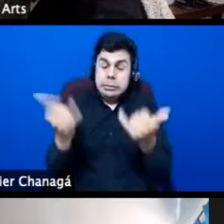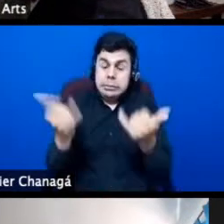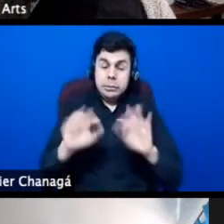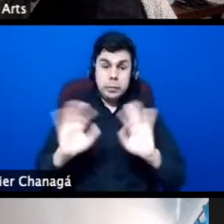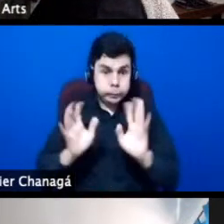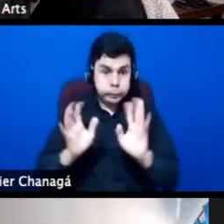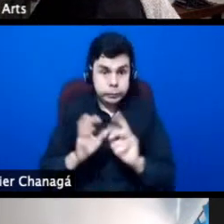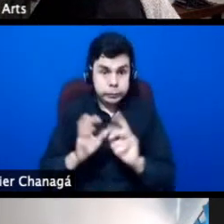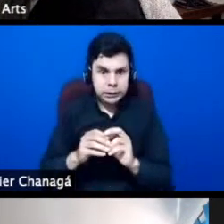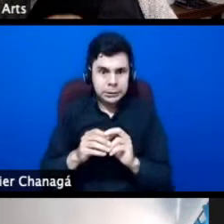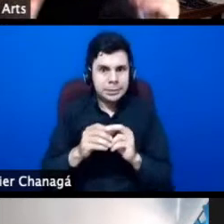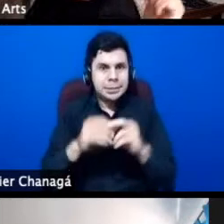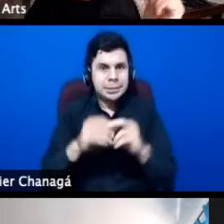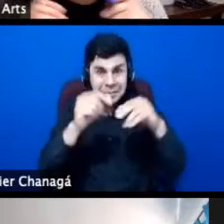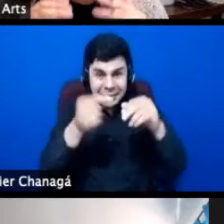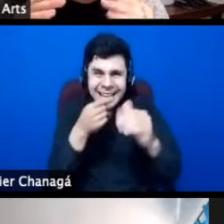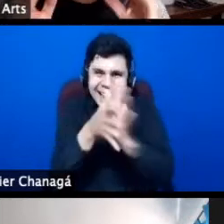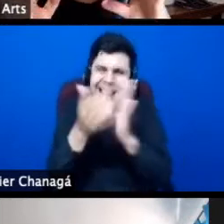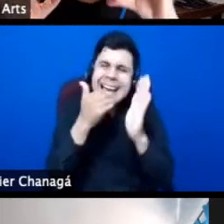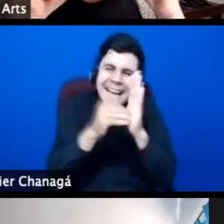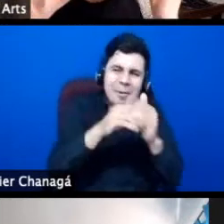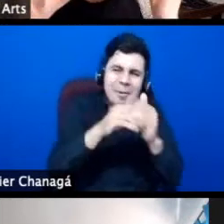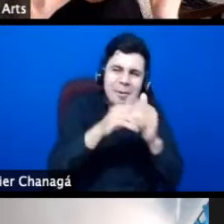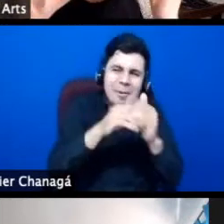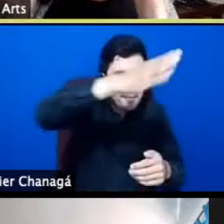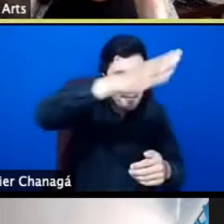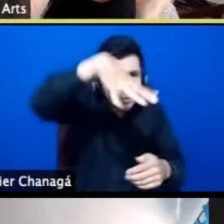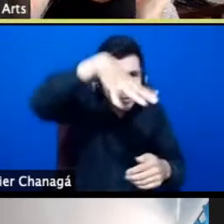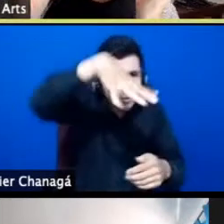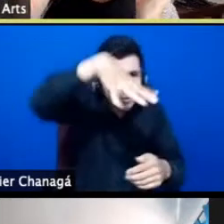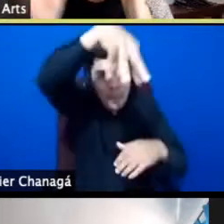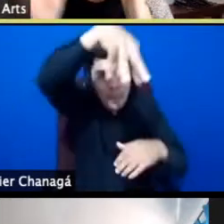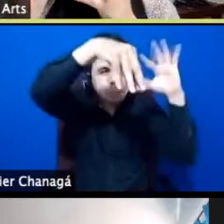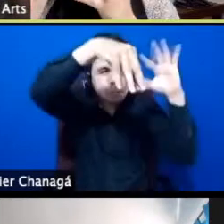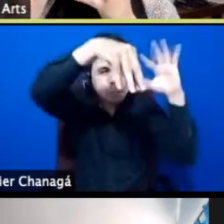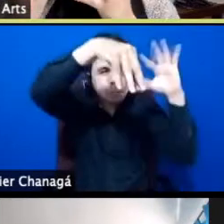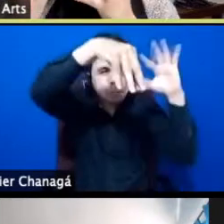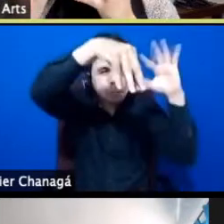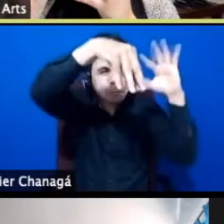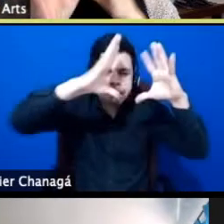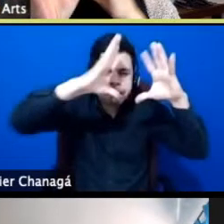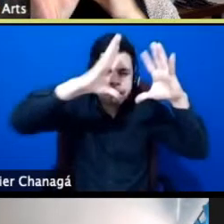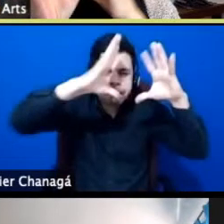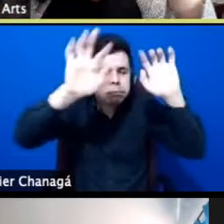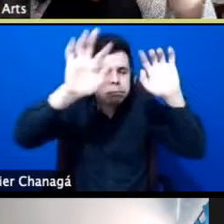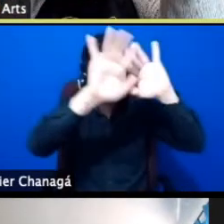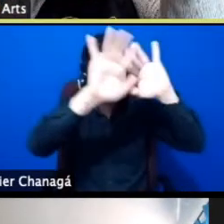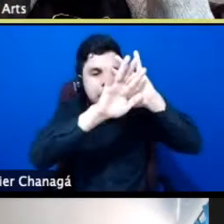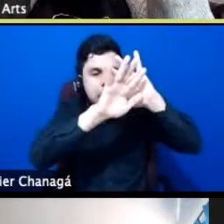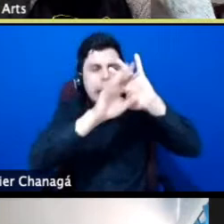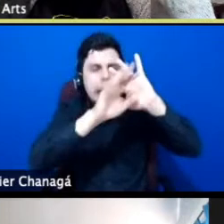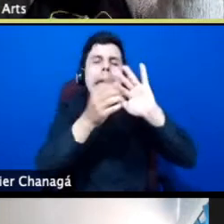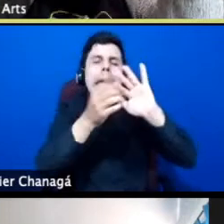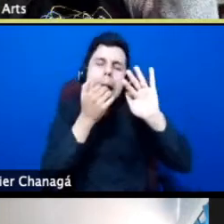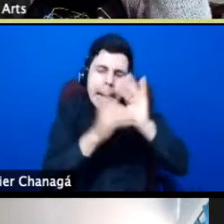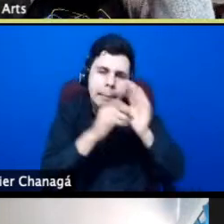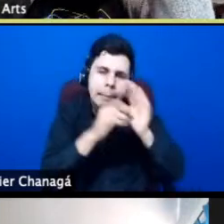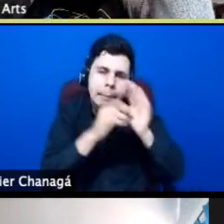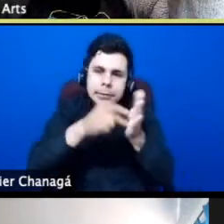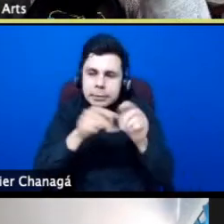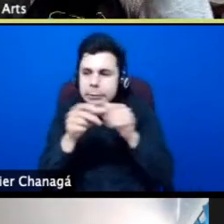y el color. And so what I'm trying to do is a parallel between that idea of the mountain full of like a